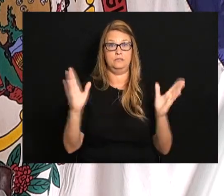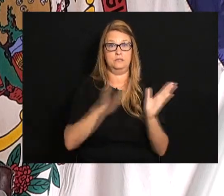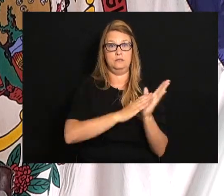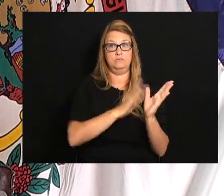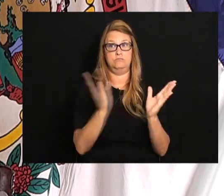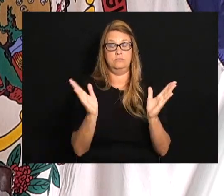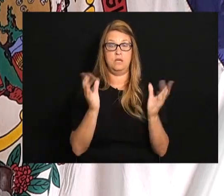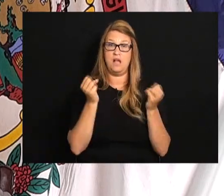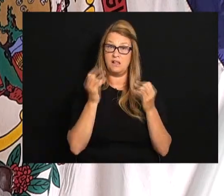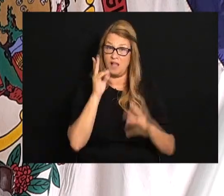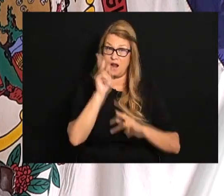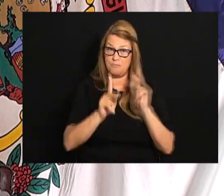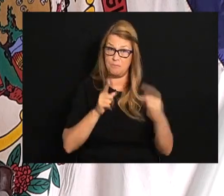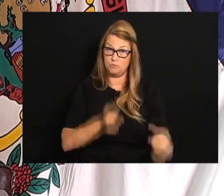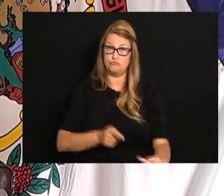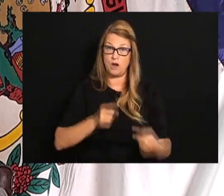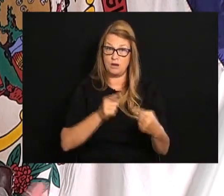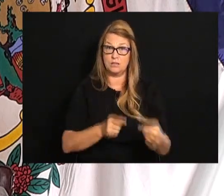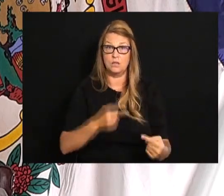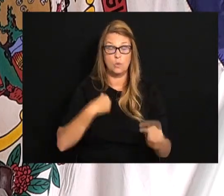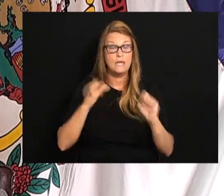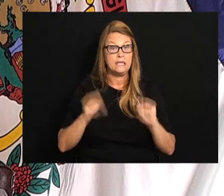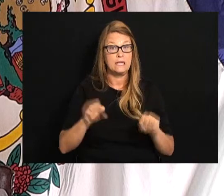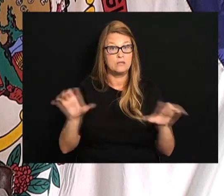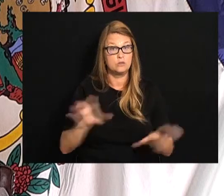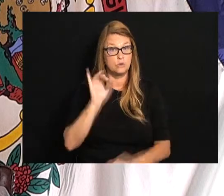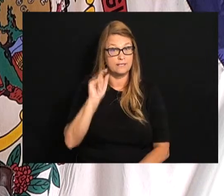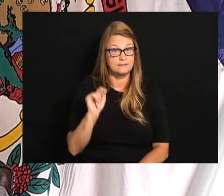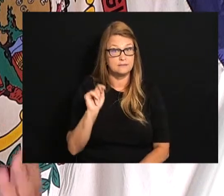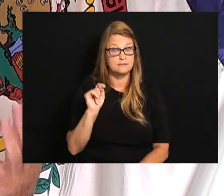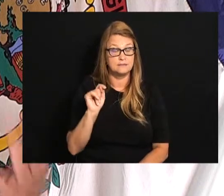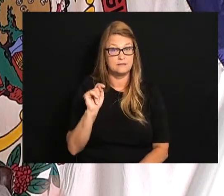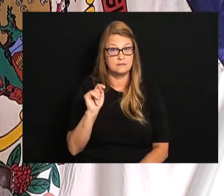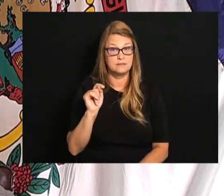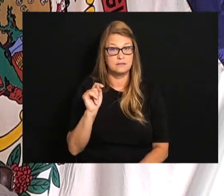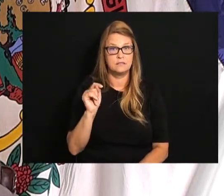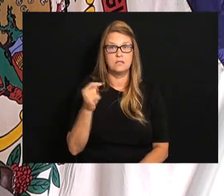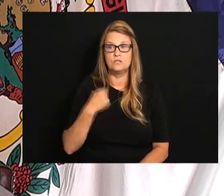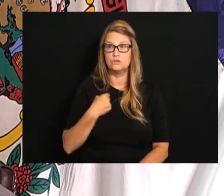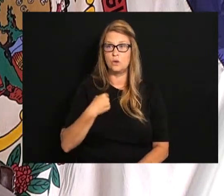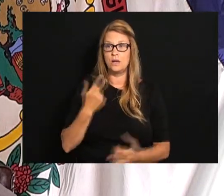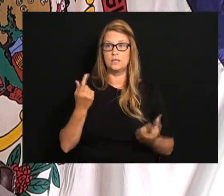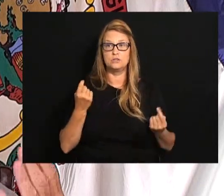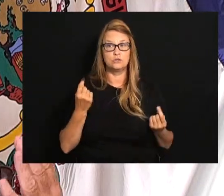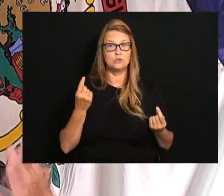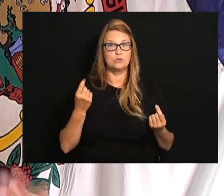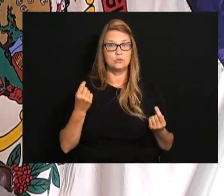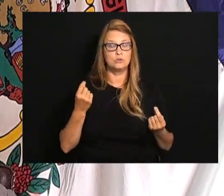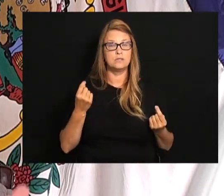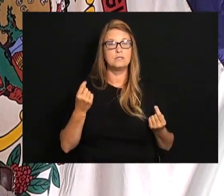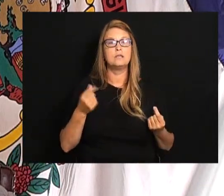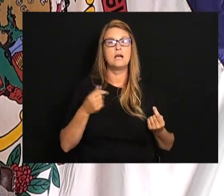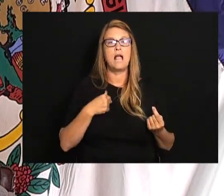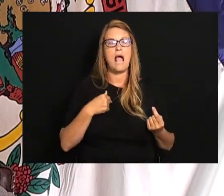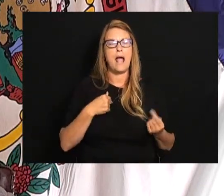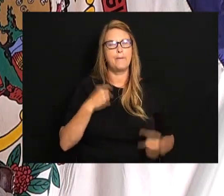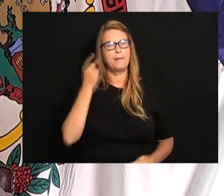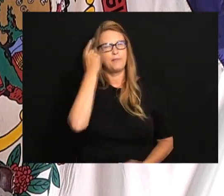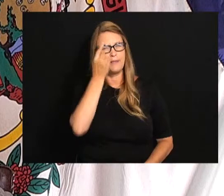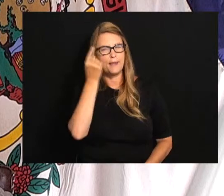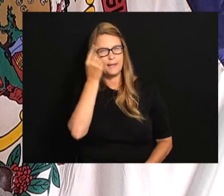there hurting, and we can do it. We could do it. So what did I do? I said, I'm thinking about